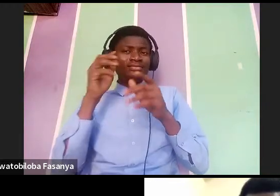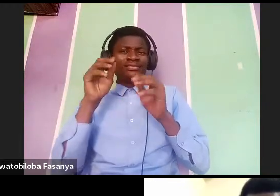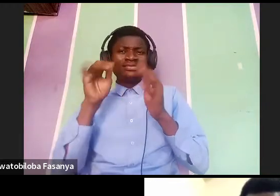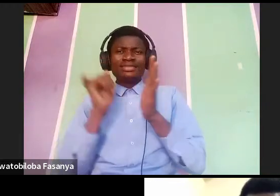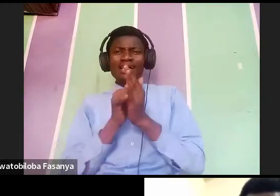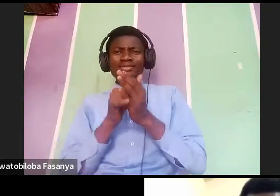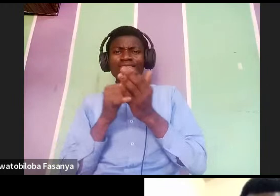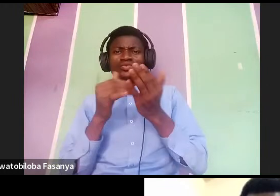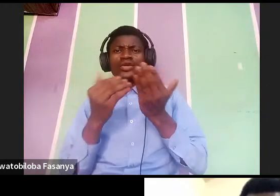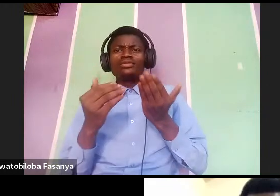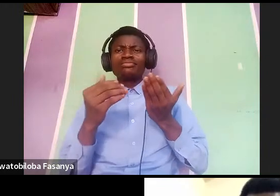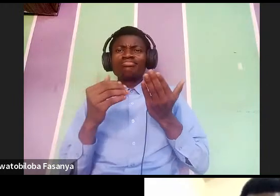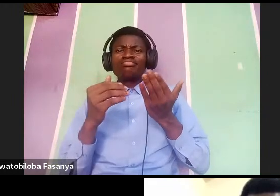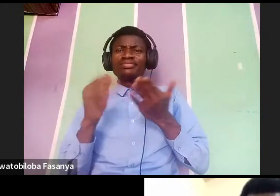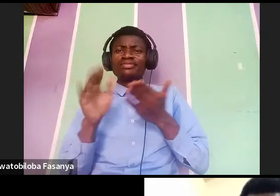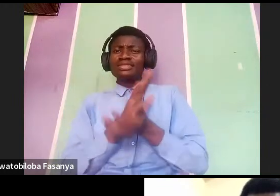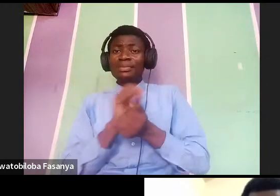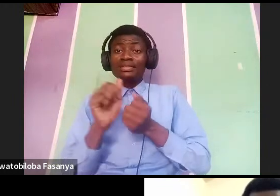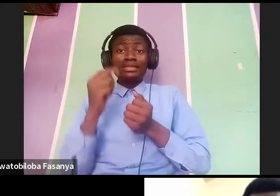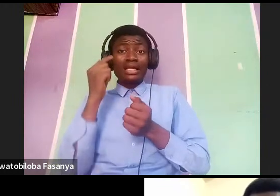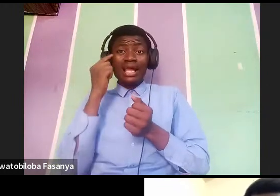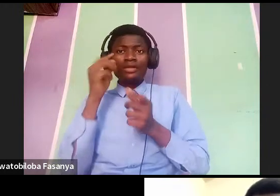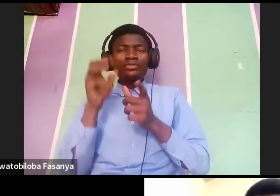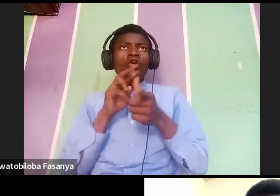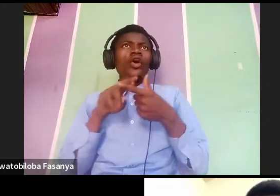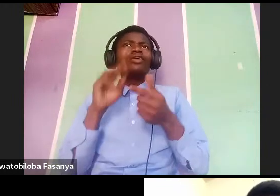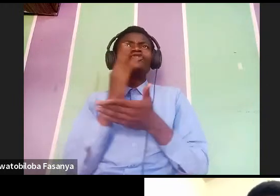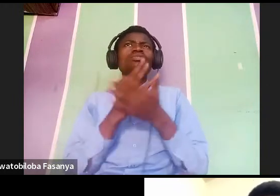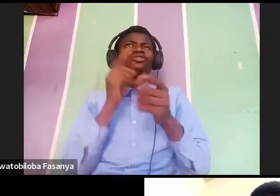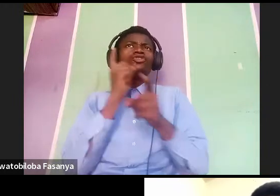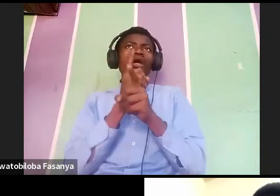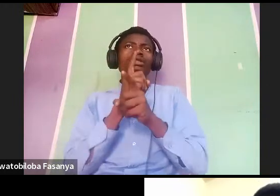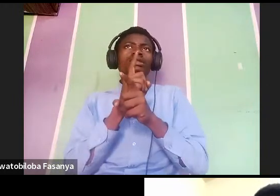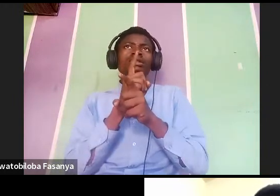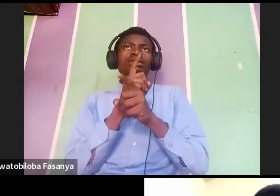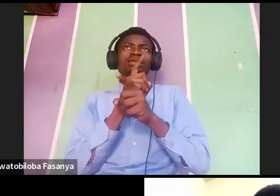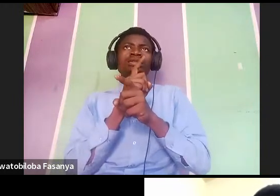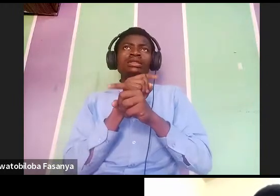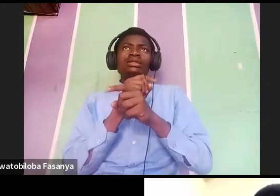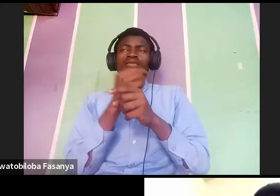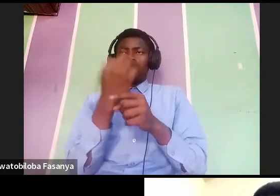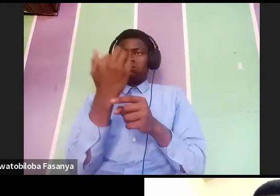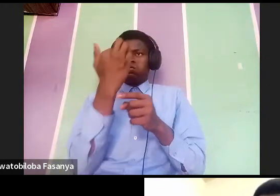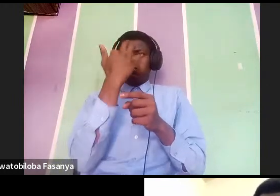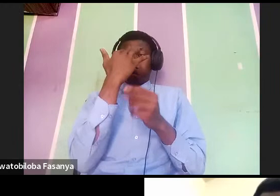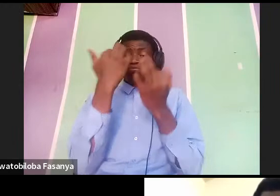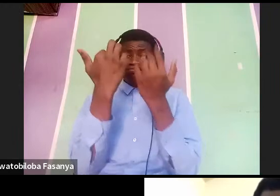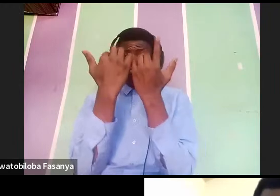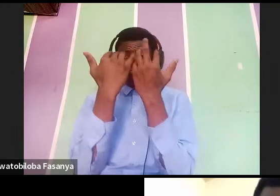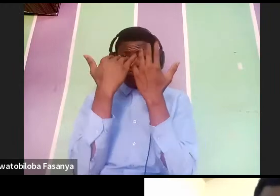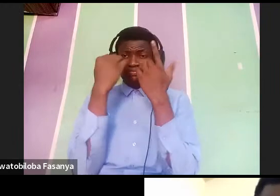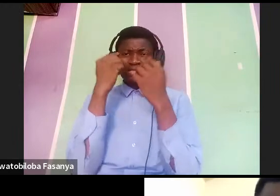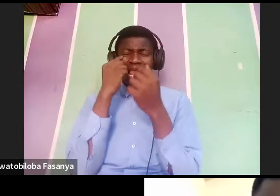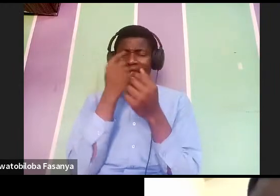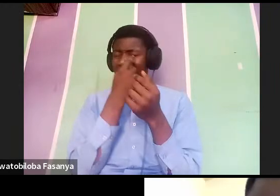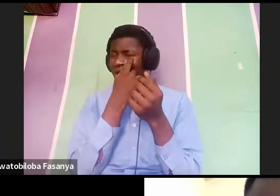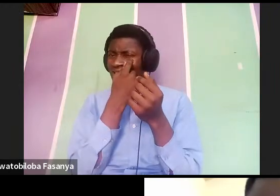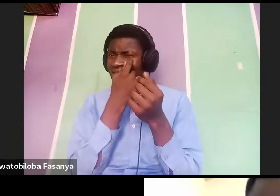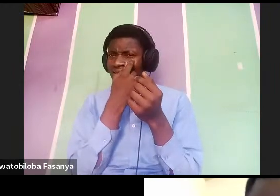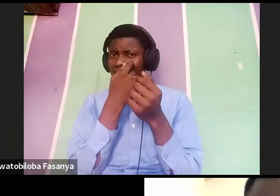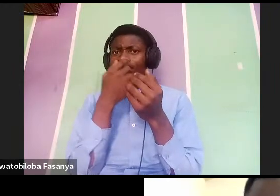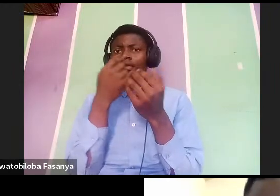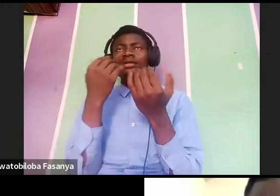can't figure out what it is. In that kind of case, what can I do at home if there's a foreign body in my